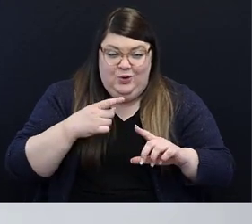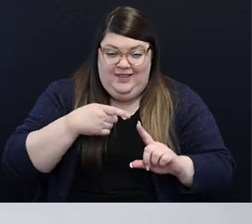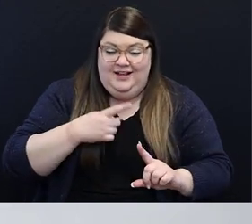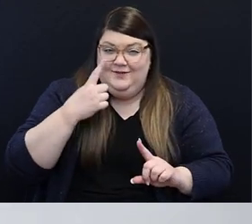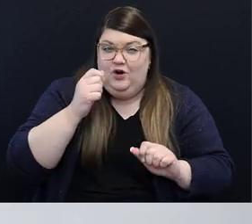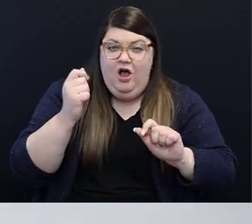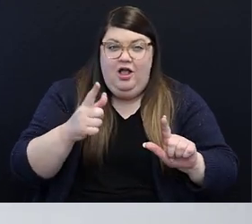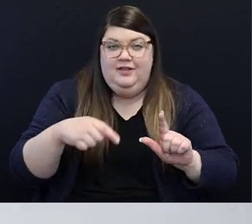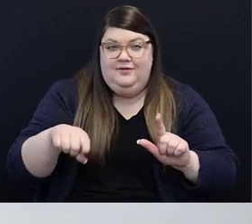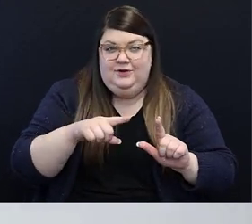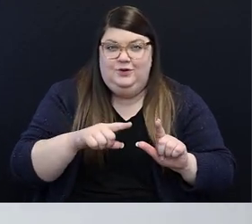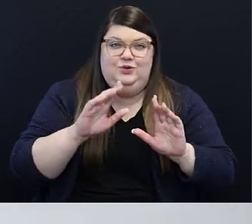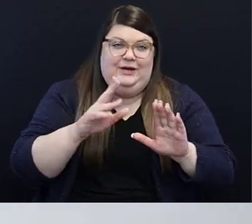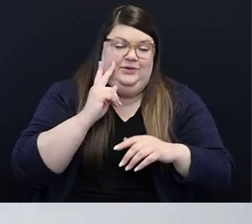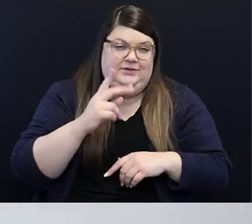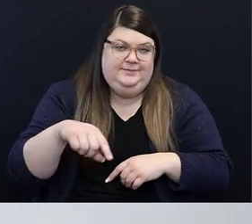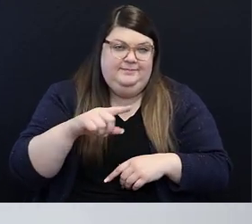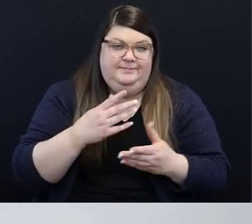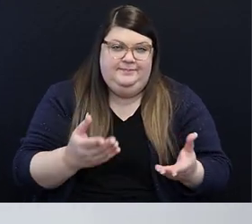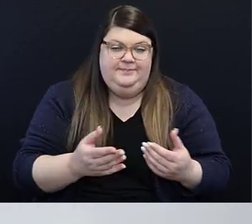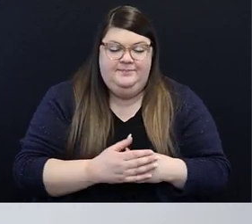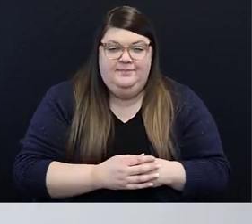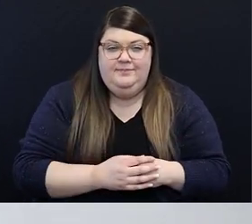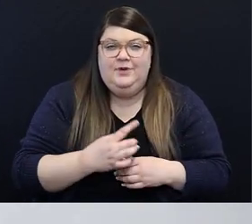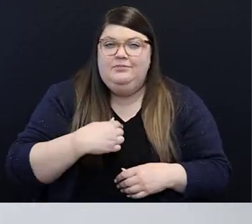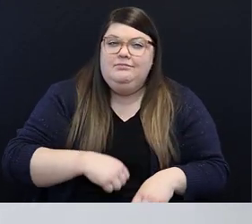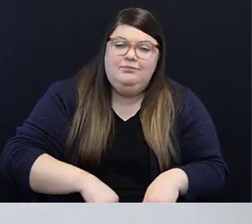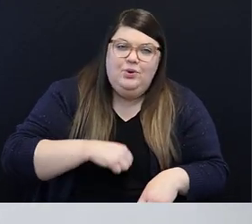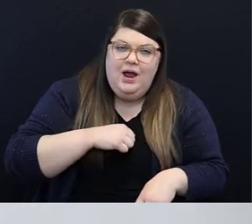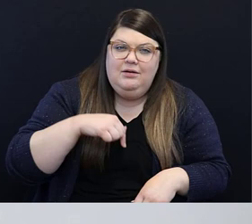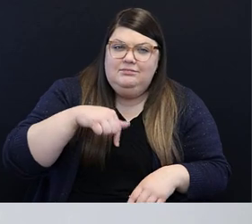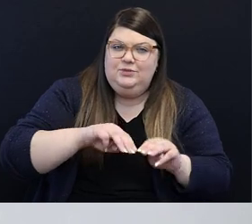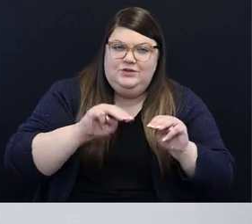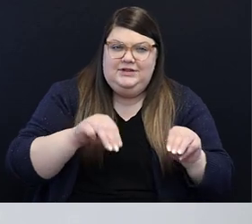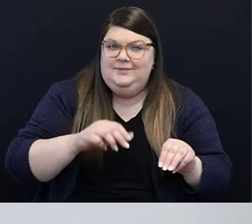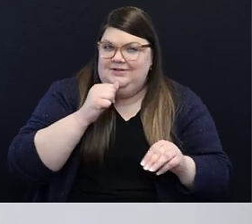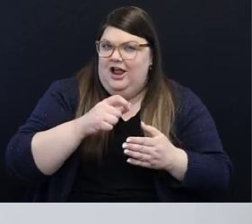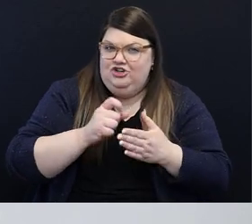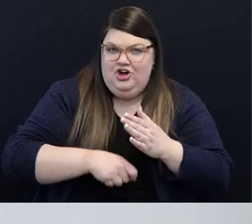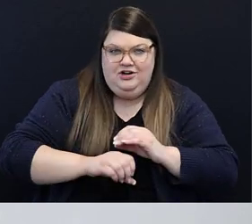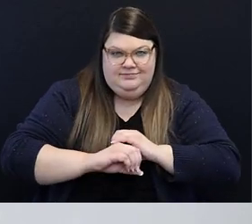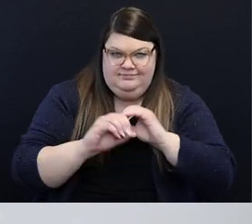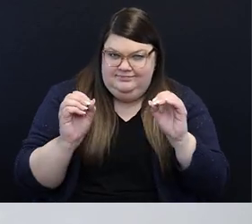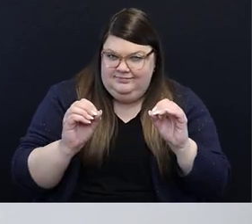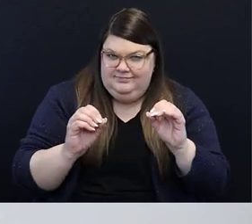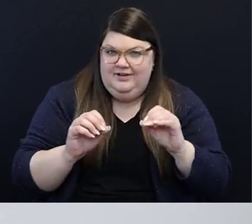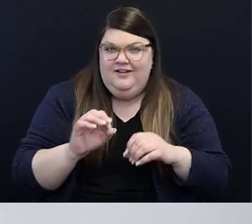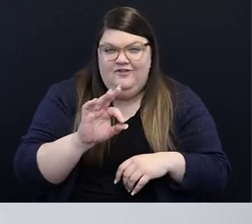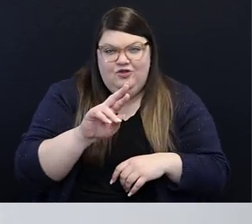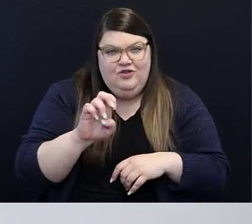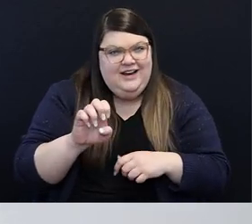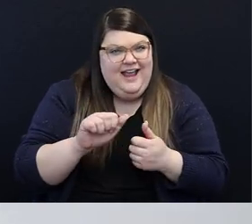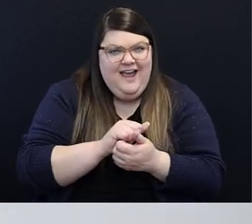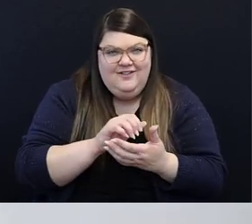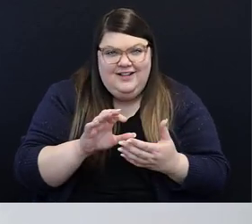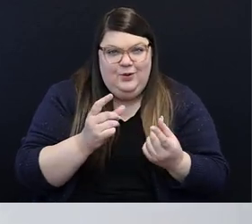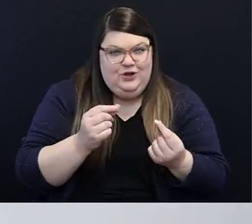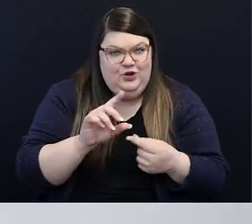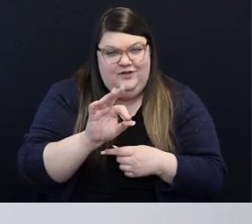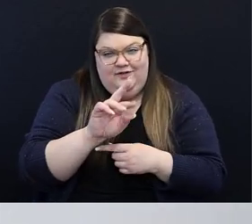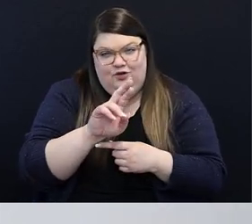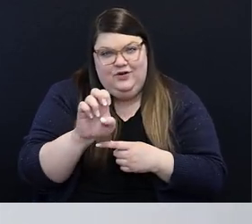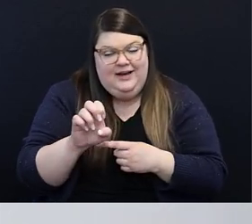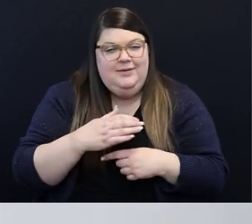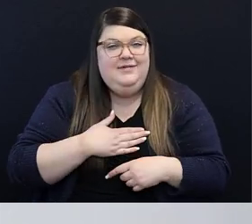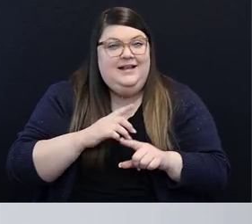and it's so great to see you all here. We are proud that this museum does not charge admission. It is always free. Everything we do is free. So please